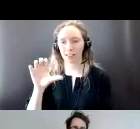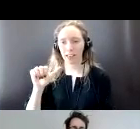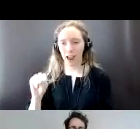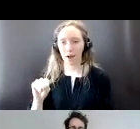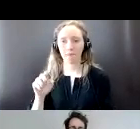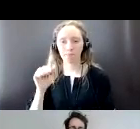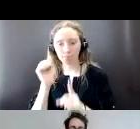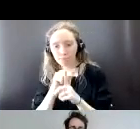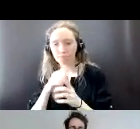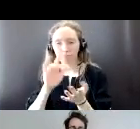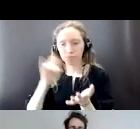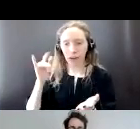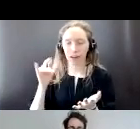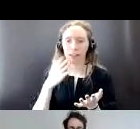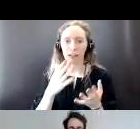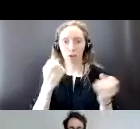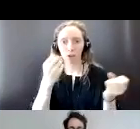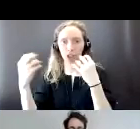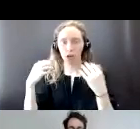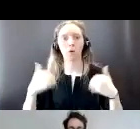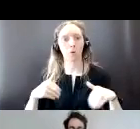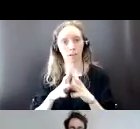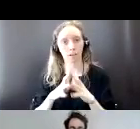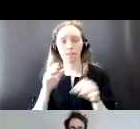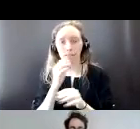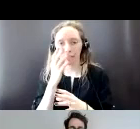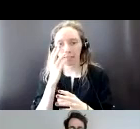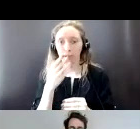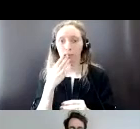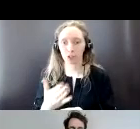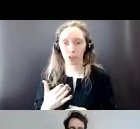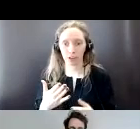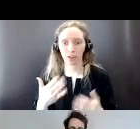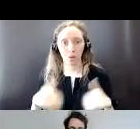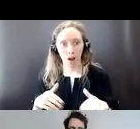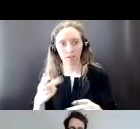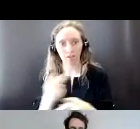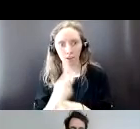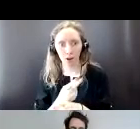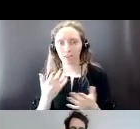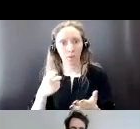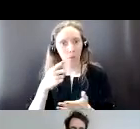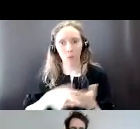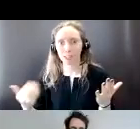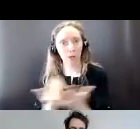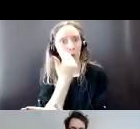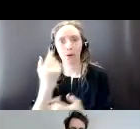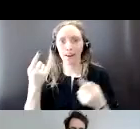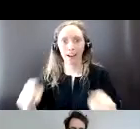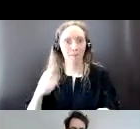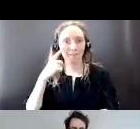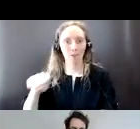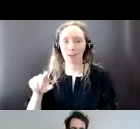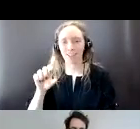that information with us. Sometimes it's like, okay, which one's next? That's coming our way. So thank you